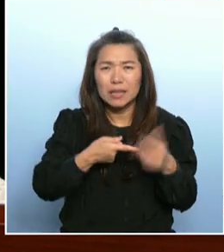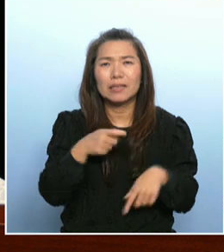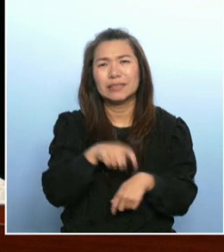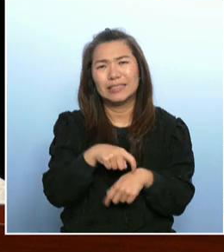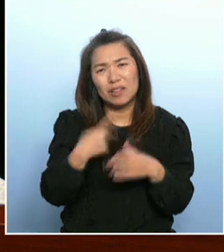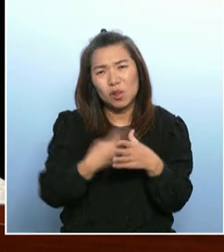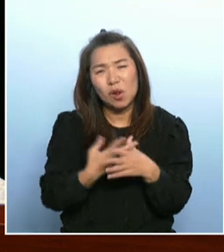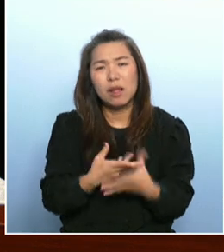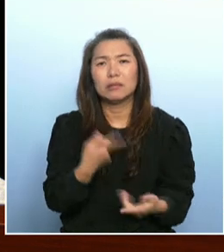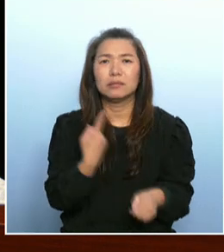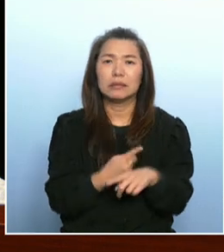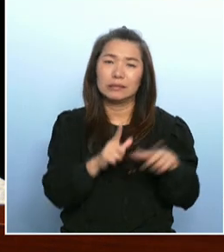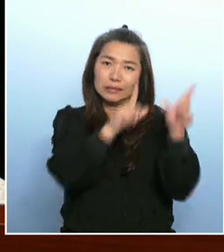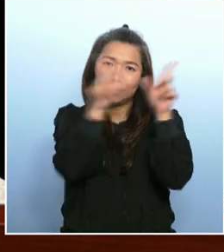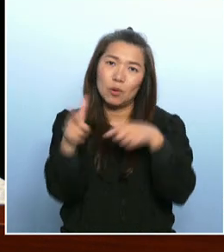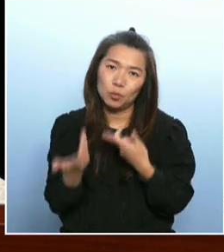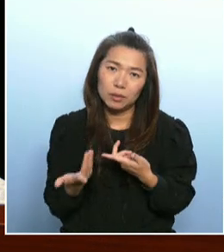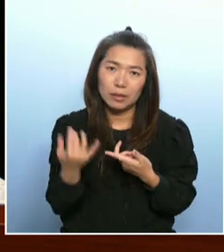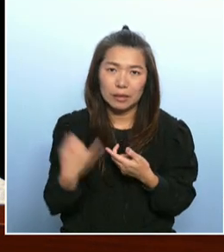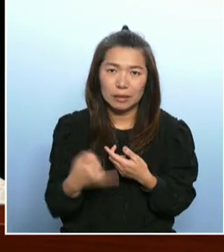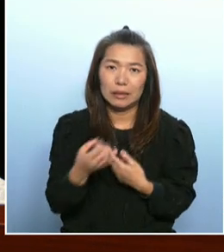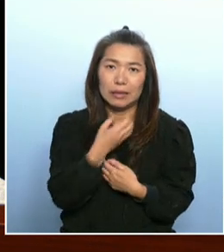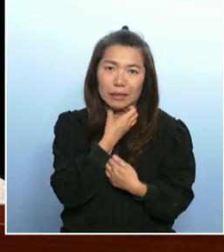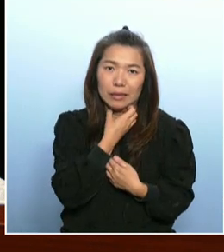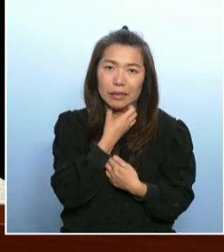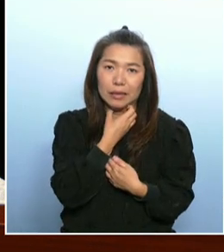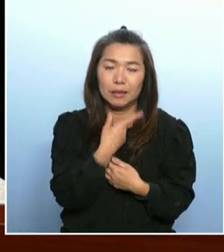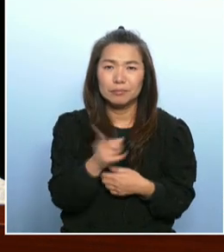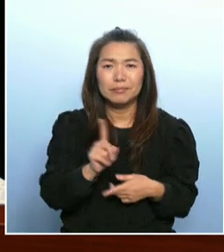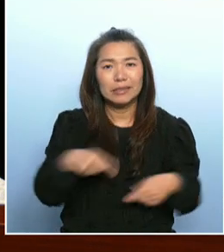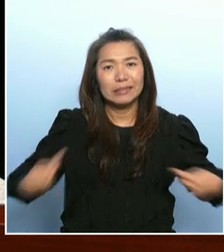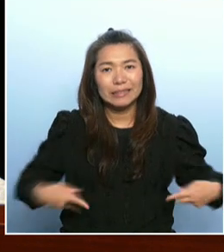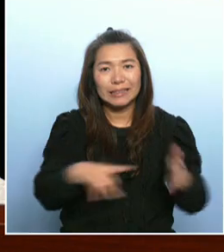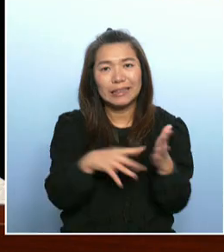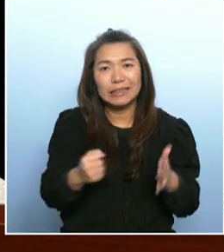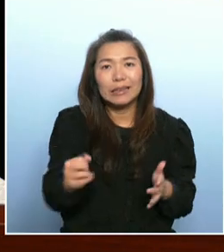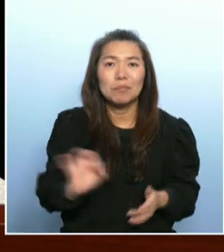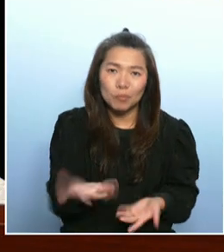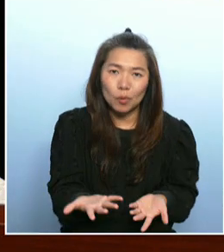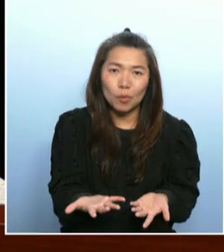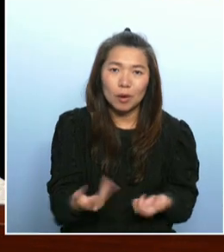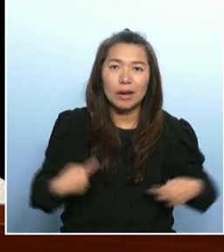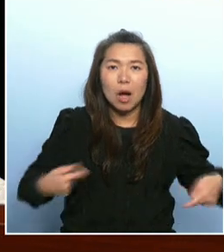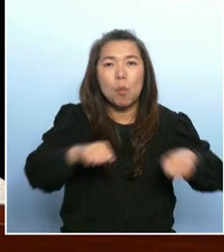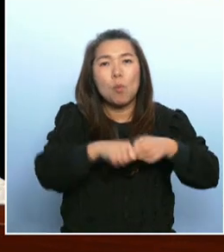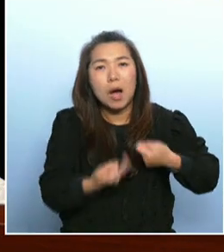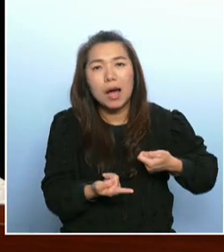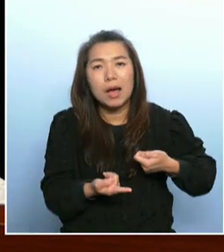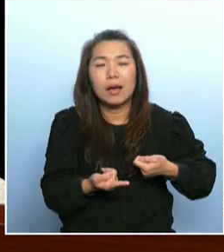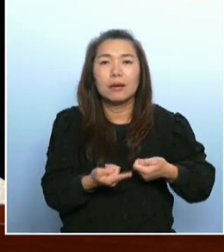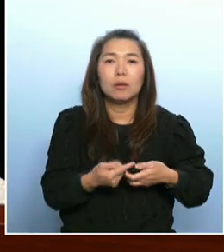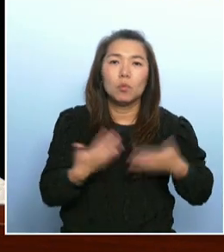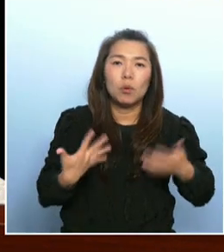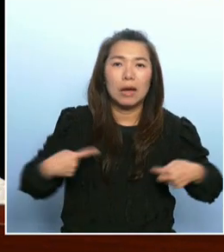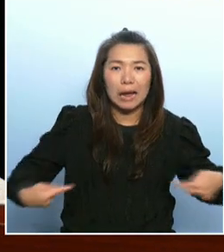the repair takes a few weeks or months even. These PWDs live in the community. Without the